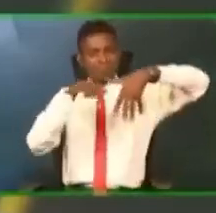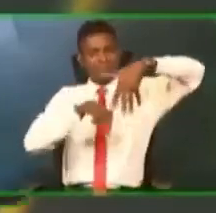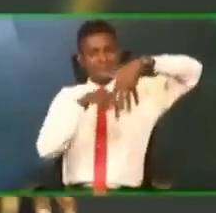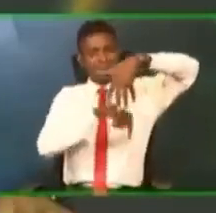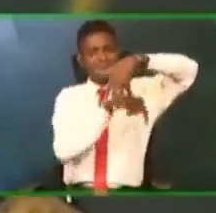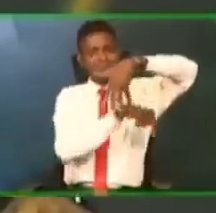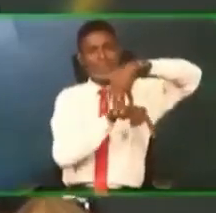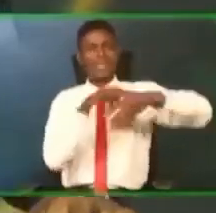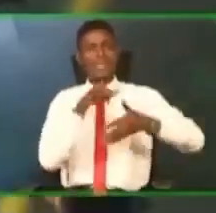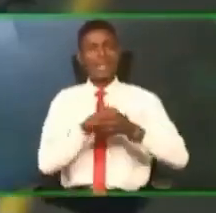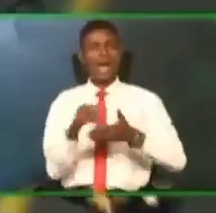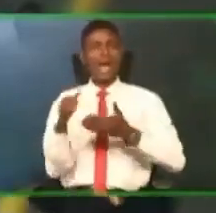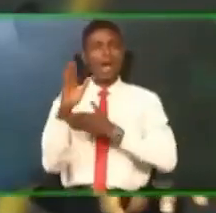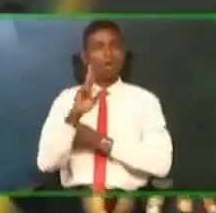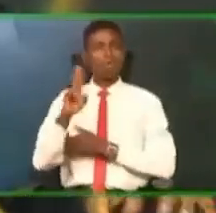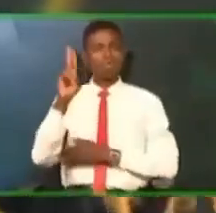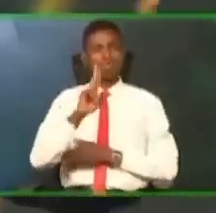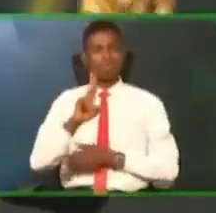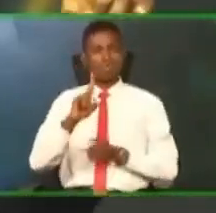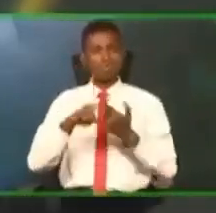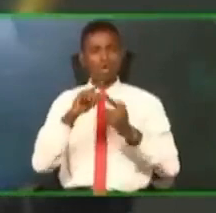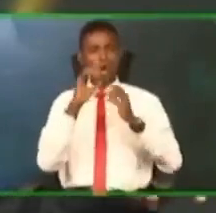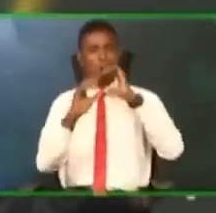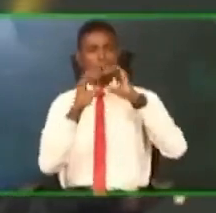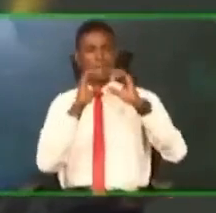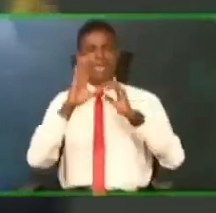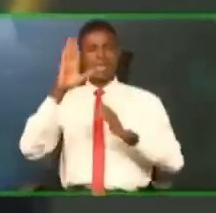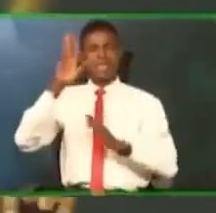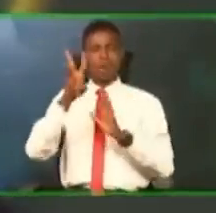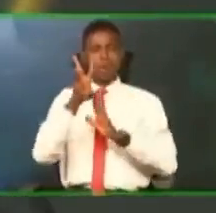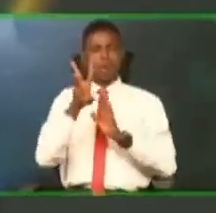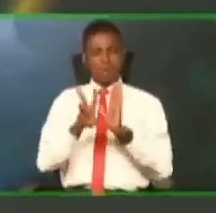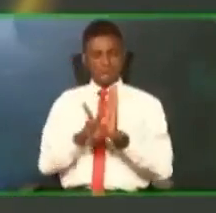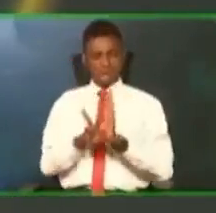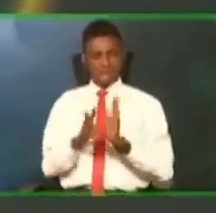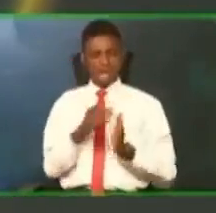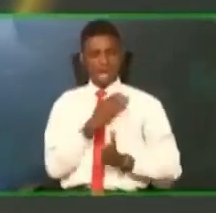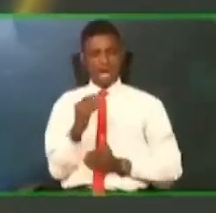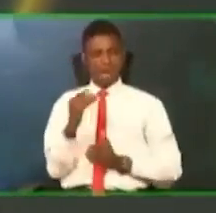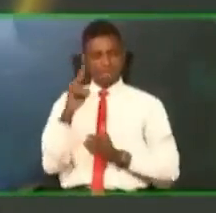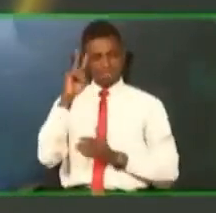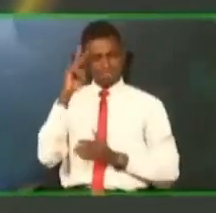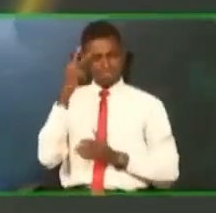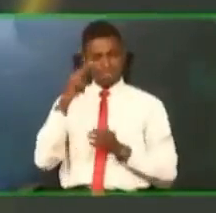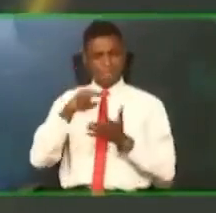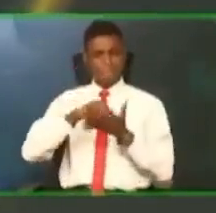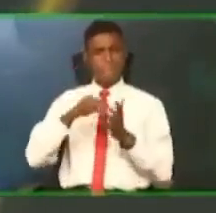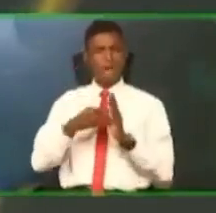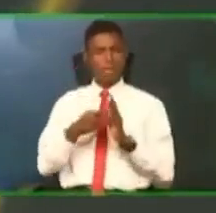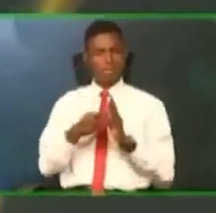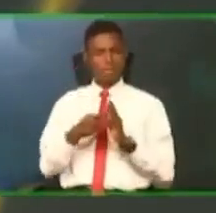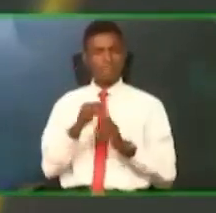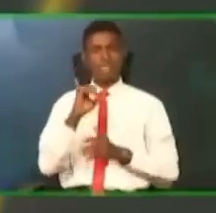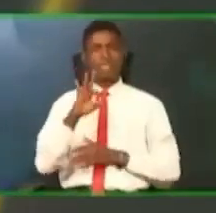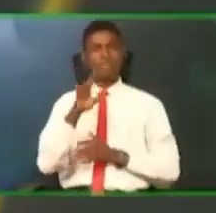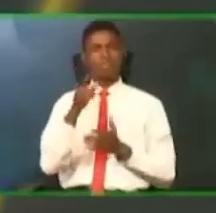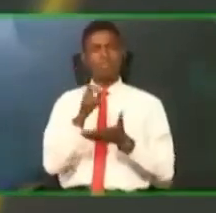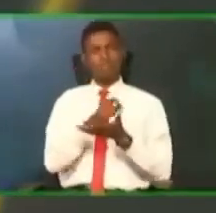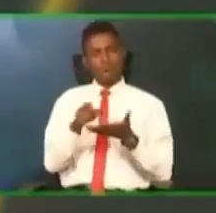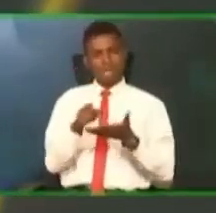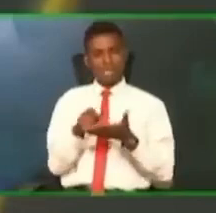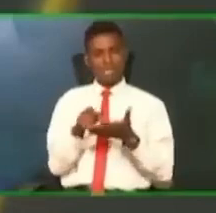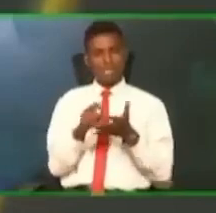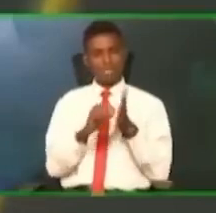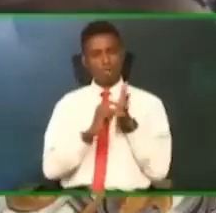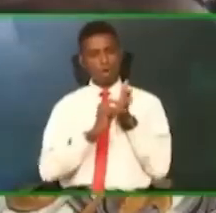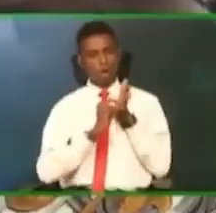that God uses to communicate his will and intent. If you're writing, underline the word